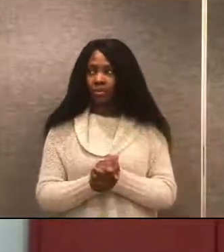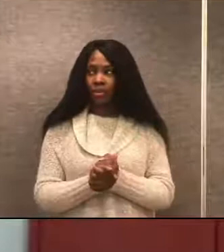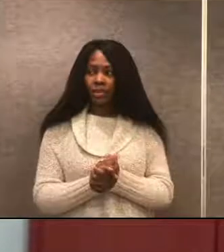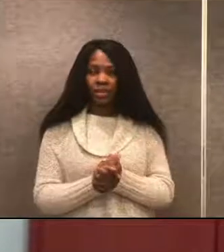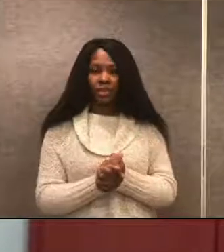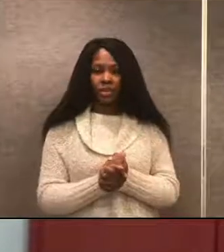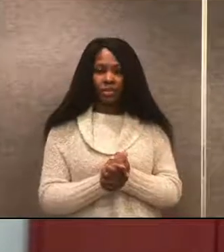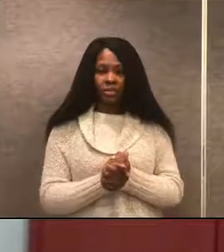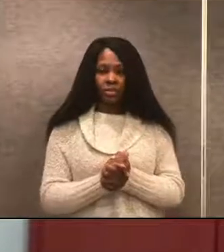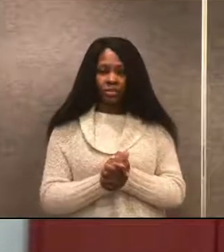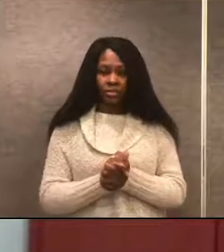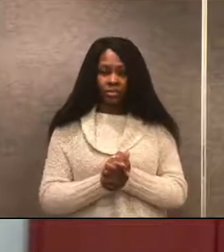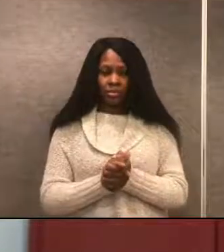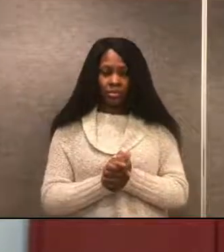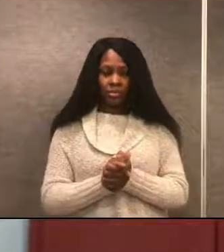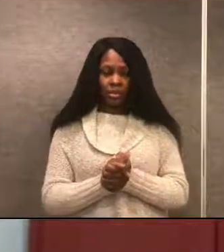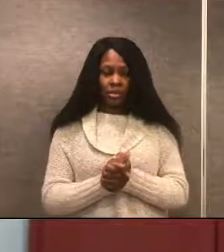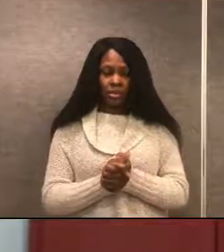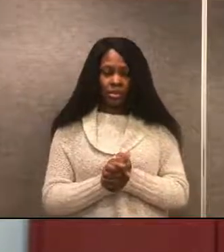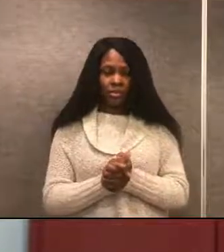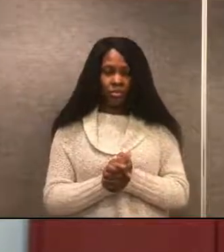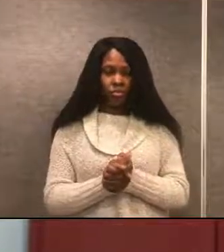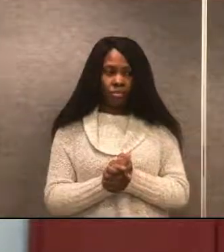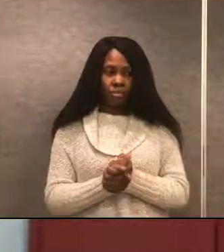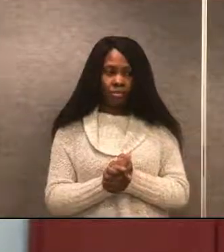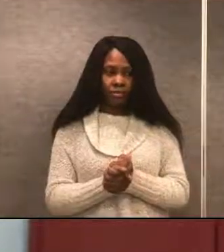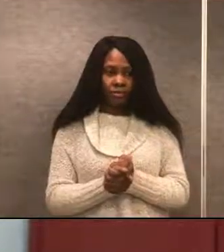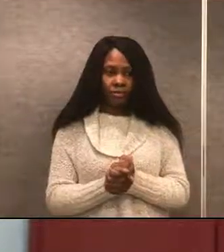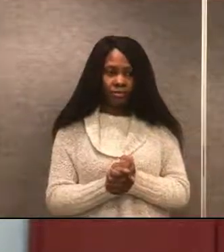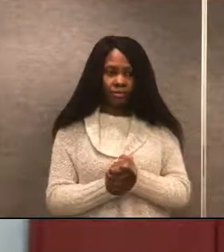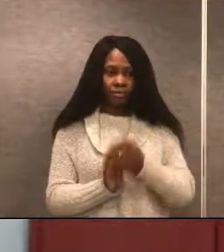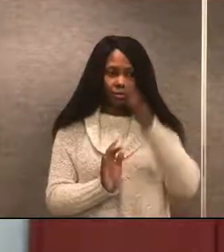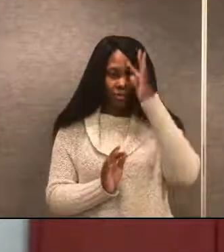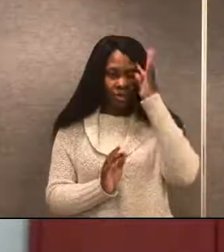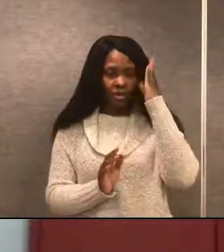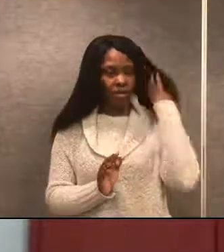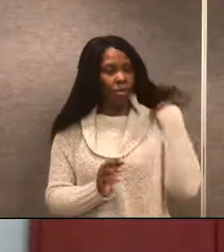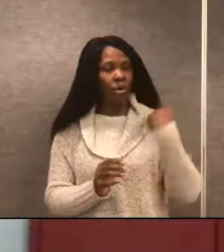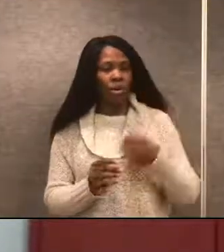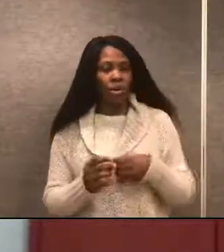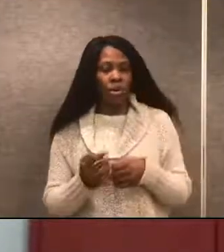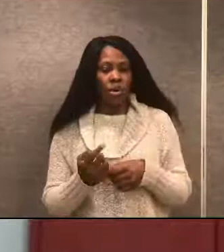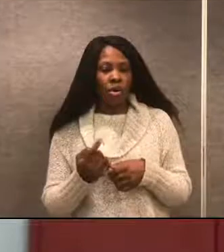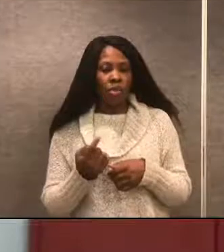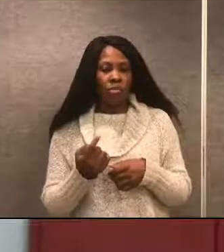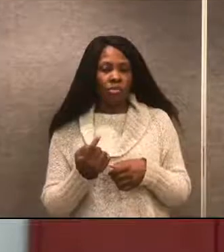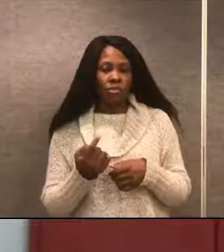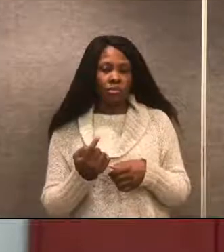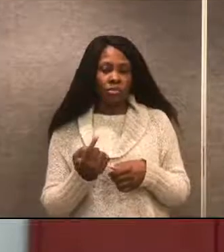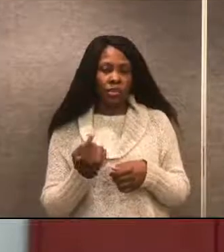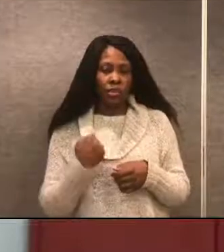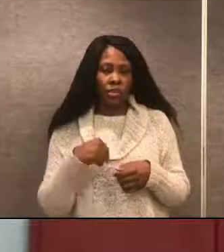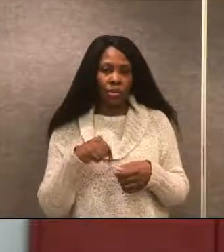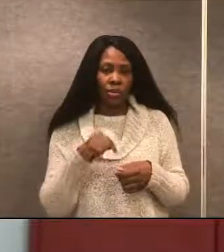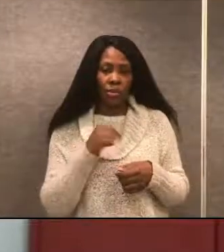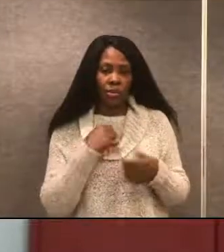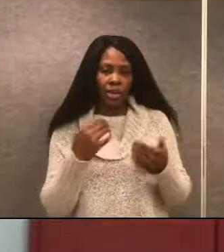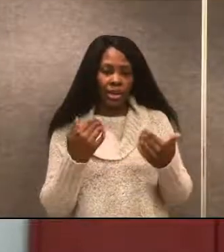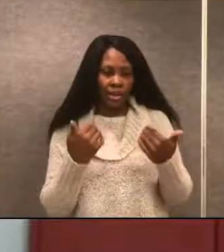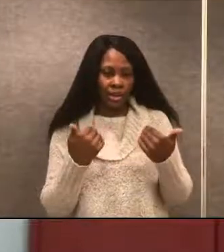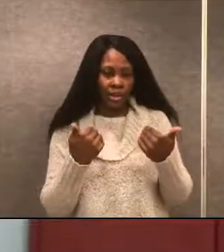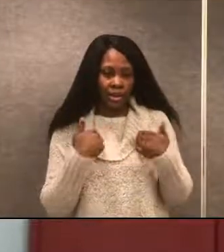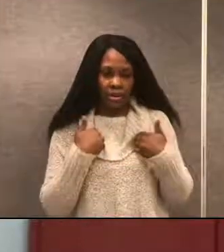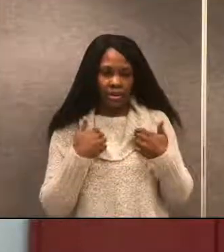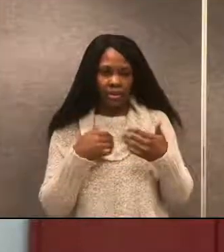Schoology was an ideal learning management system to enhance what we already have is because there is a parent component of that,